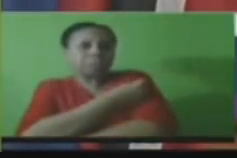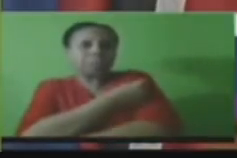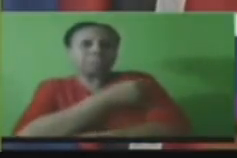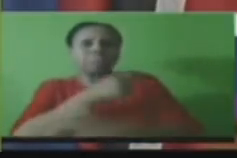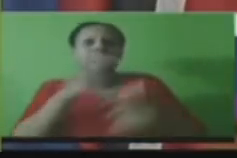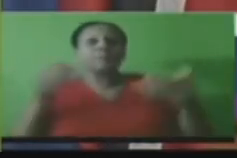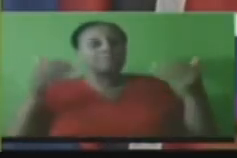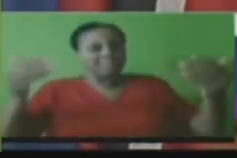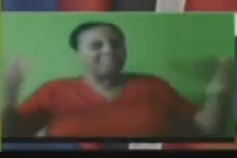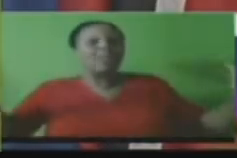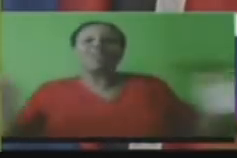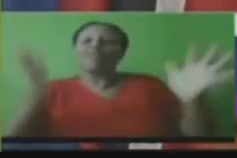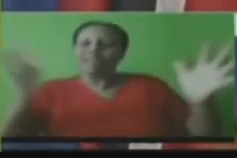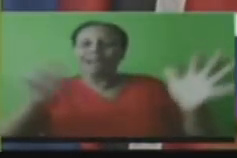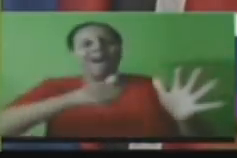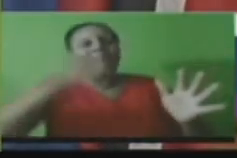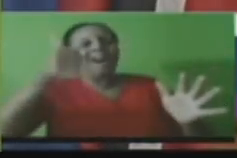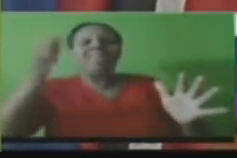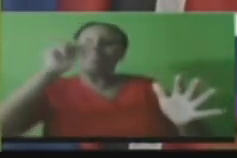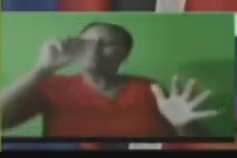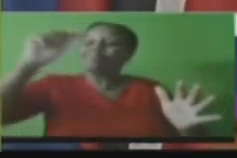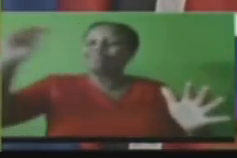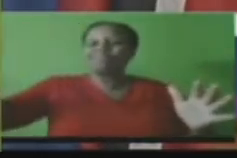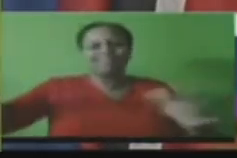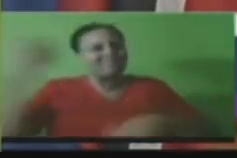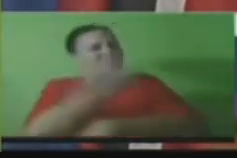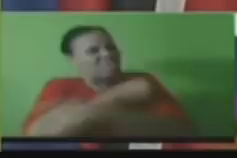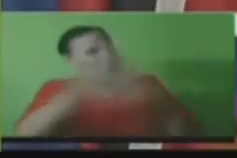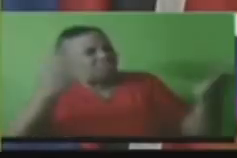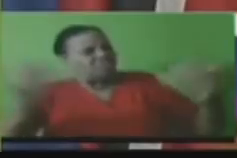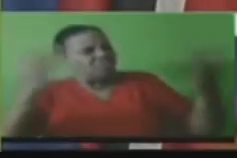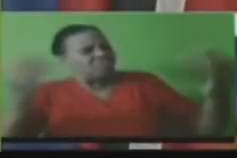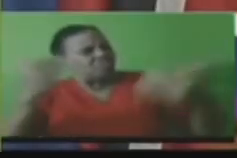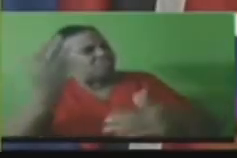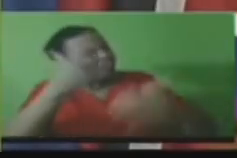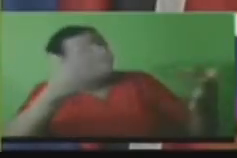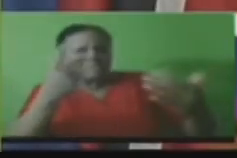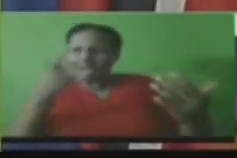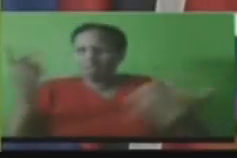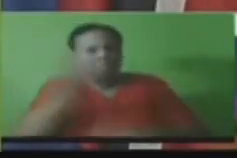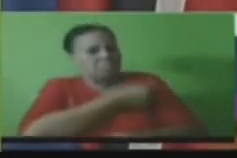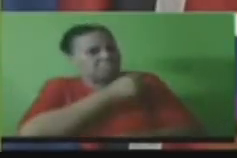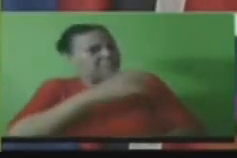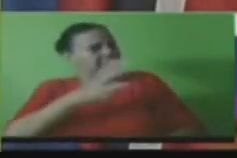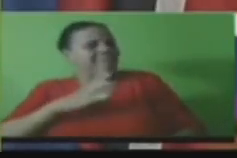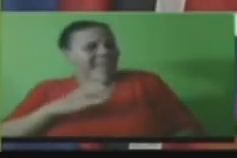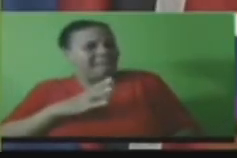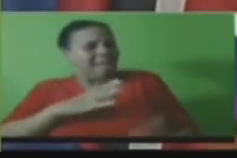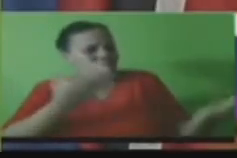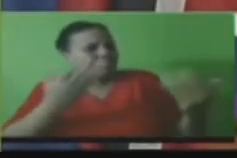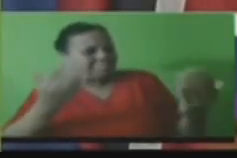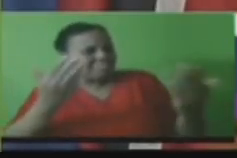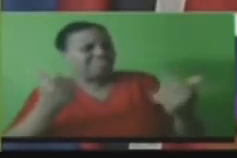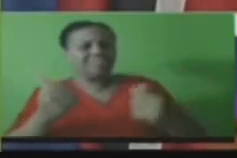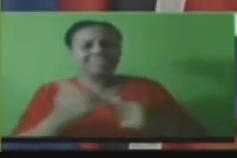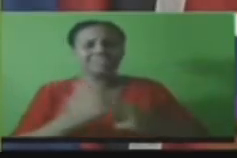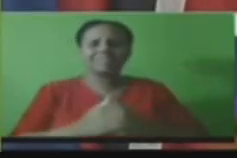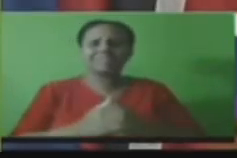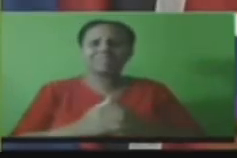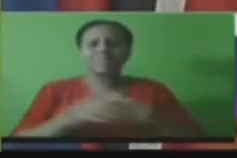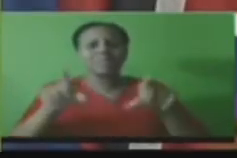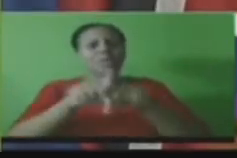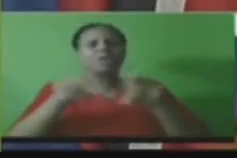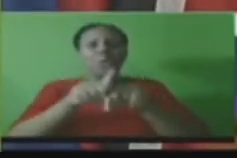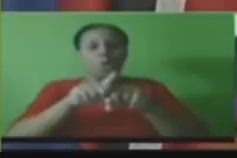do so. I want us to also remember that the requirement is for